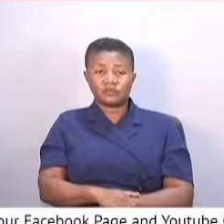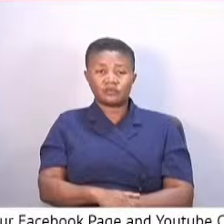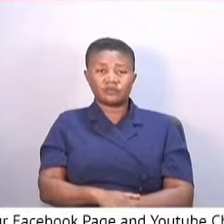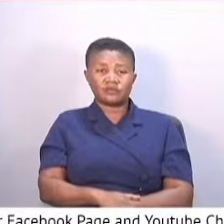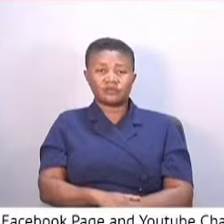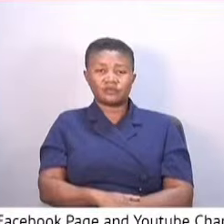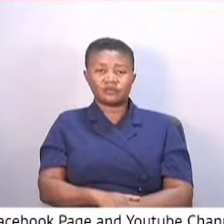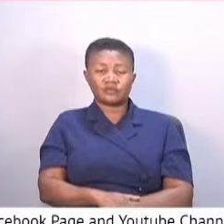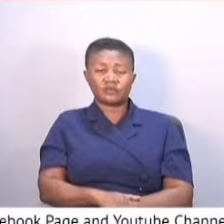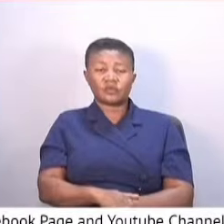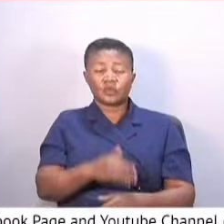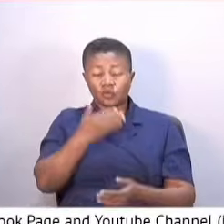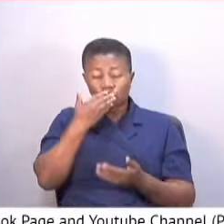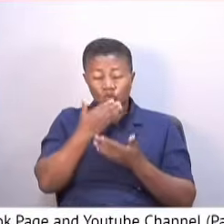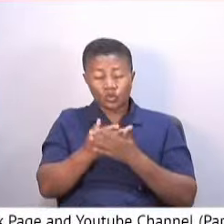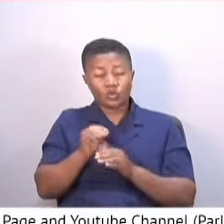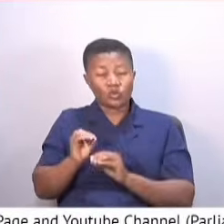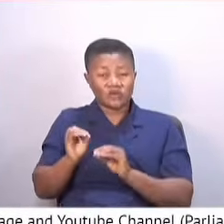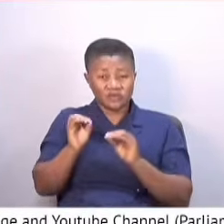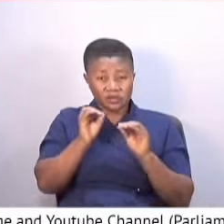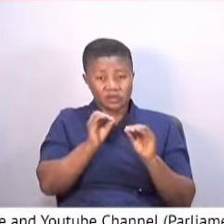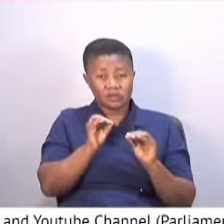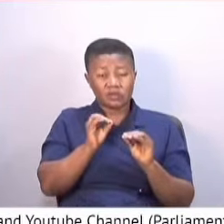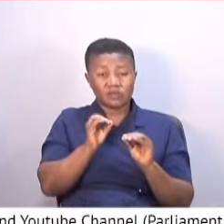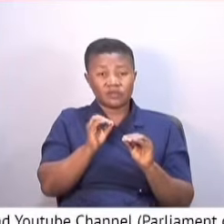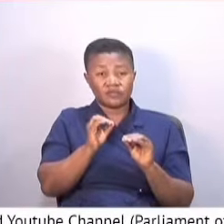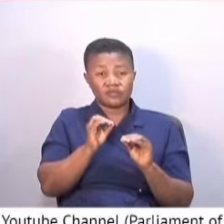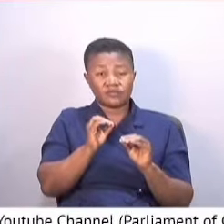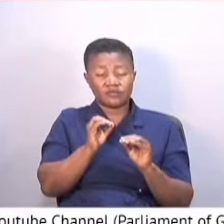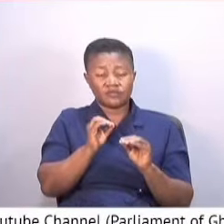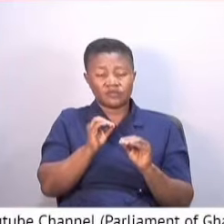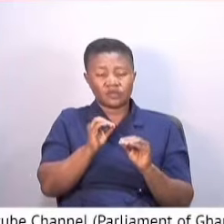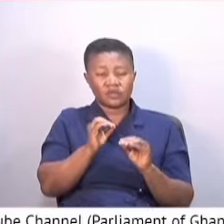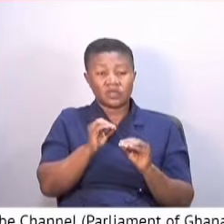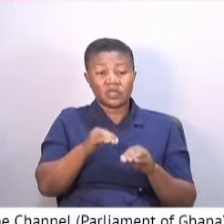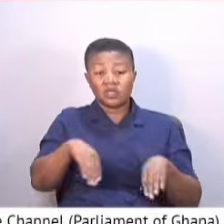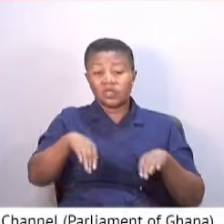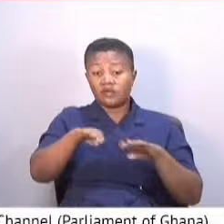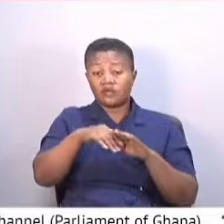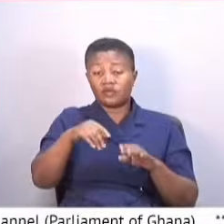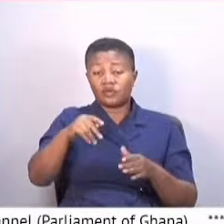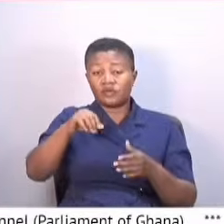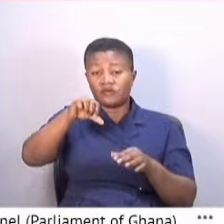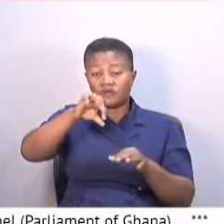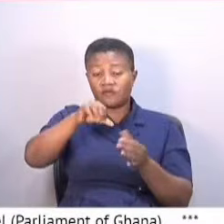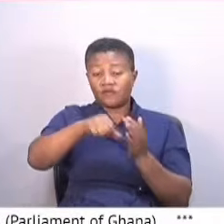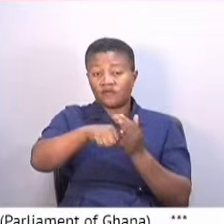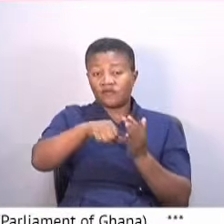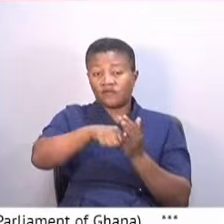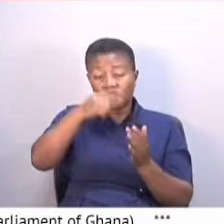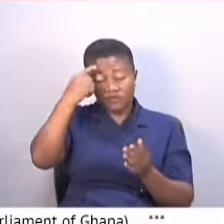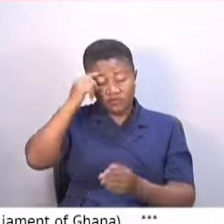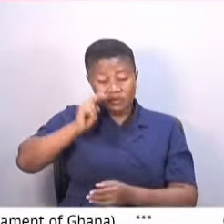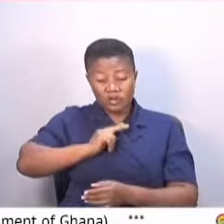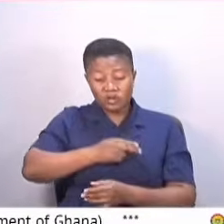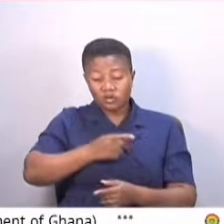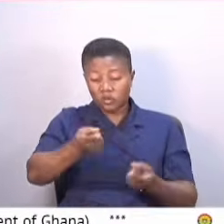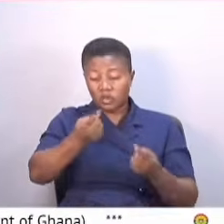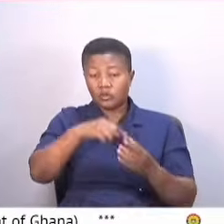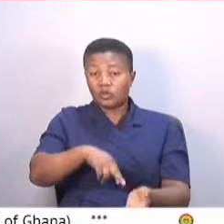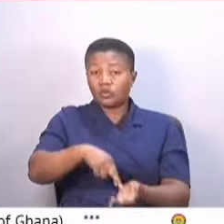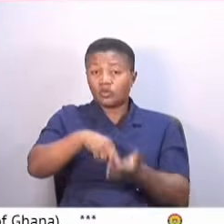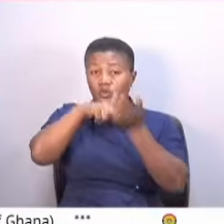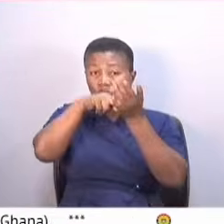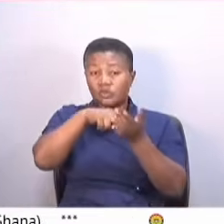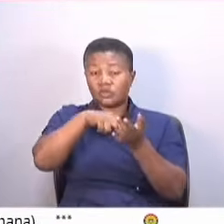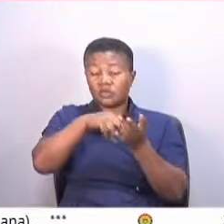good observation that though we are voted for to represent the very people